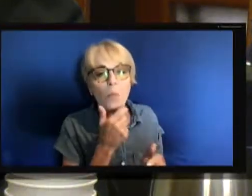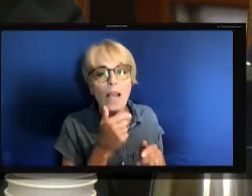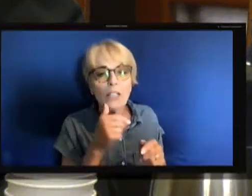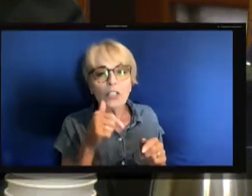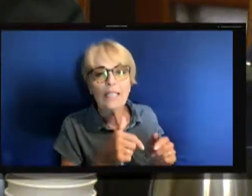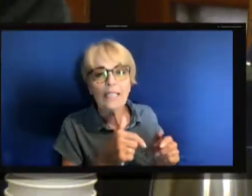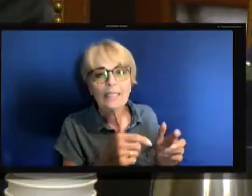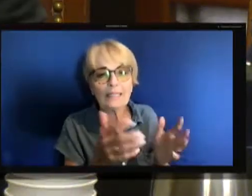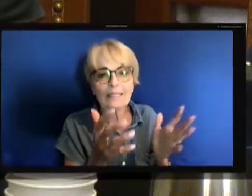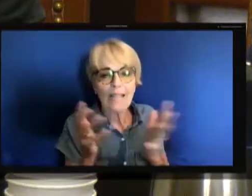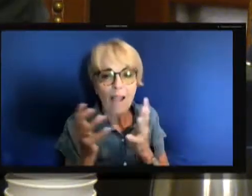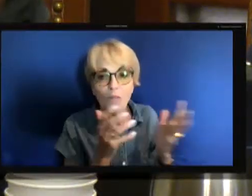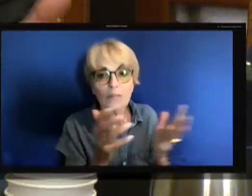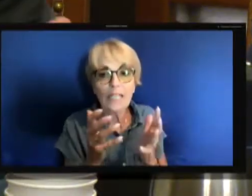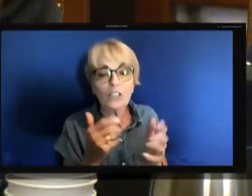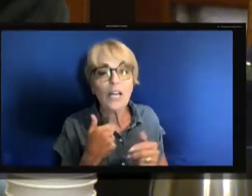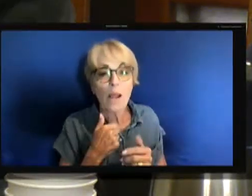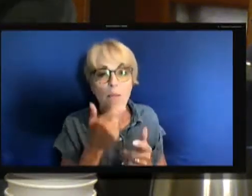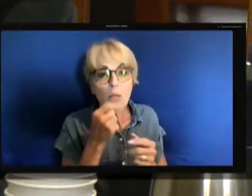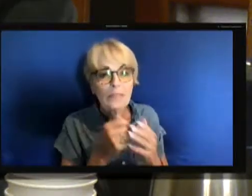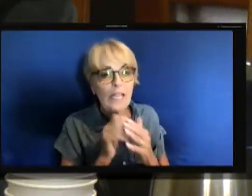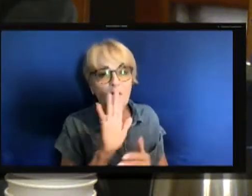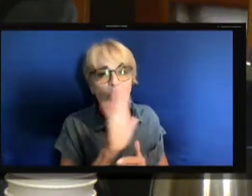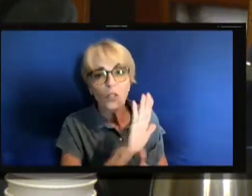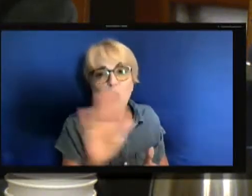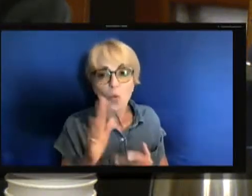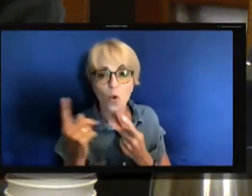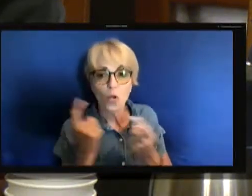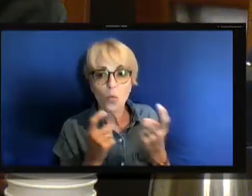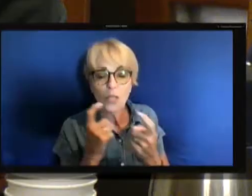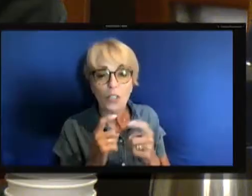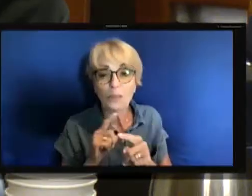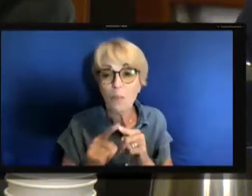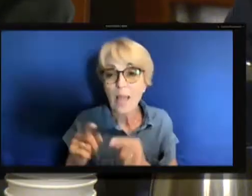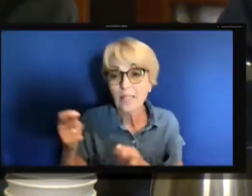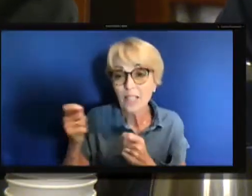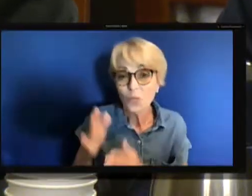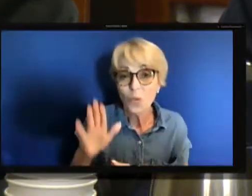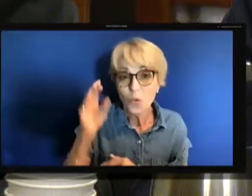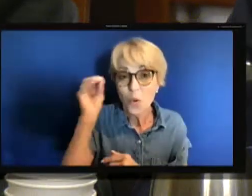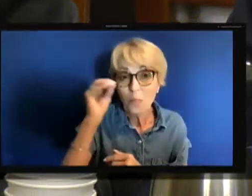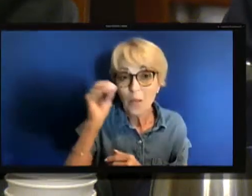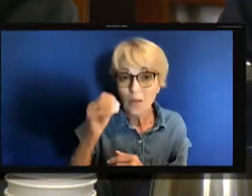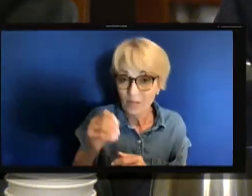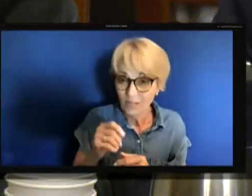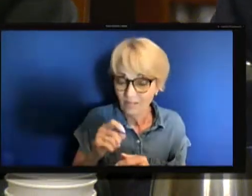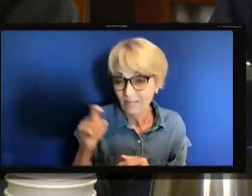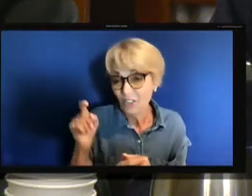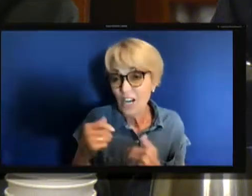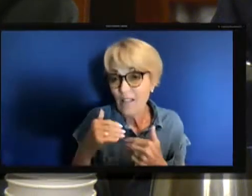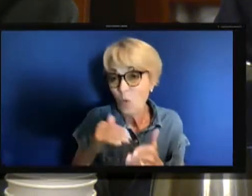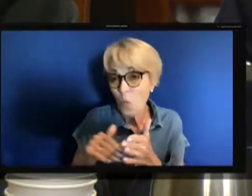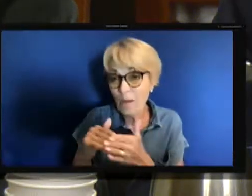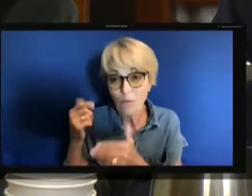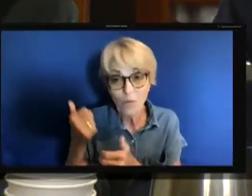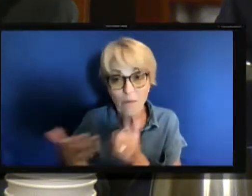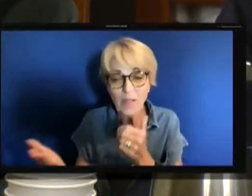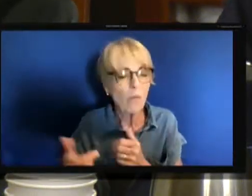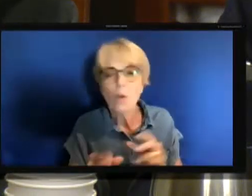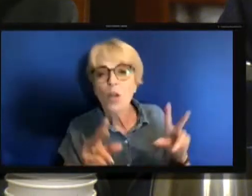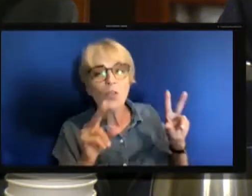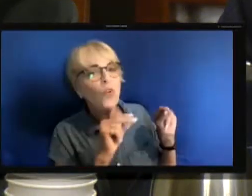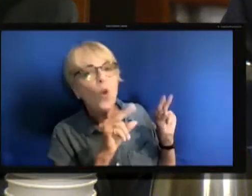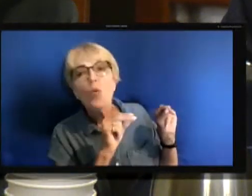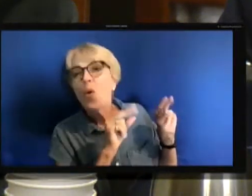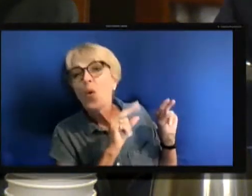questions that were asked. But in your opinion, Controller, we should have a waiver for everything? Is that No, basically- no, I'm just, okay, no, okay. I'm just saying,